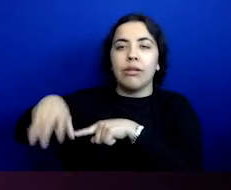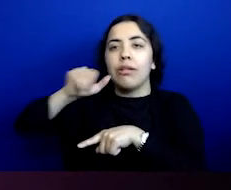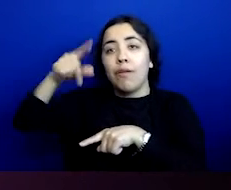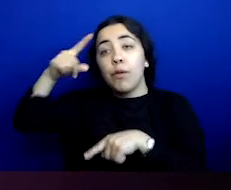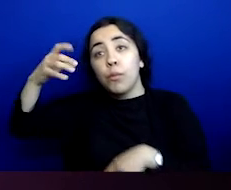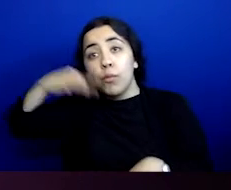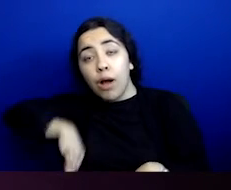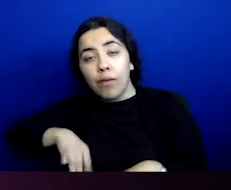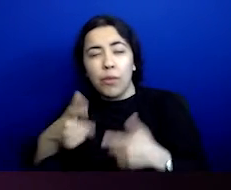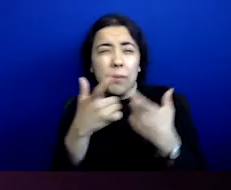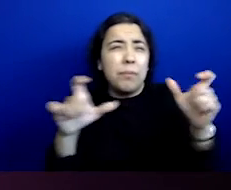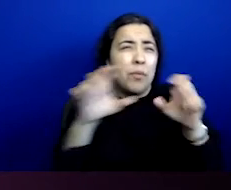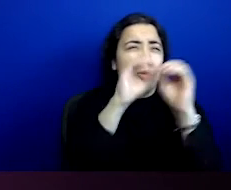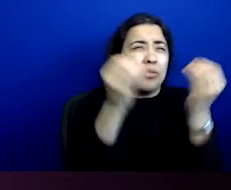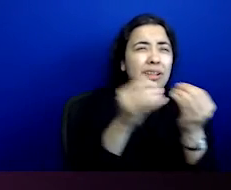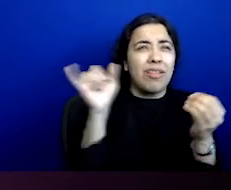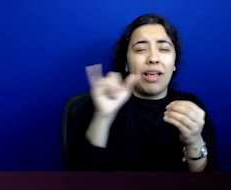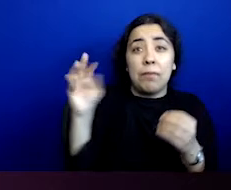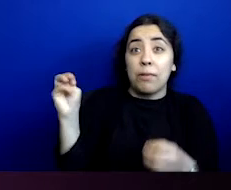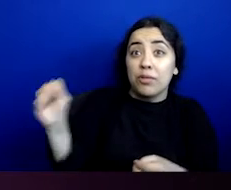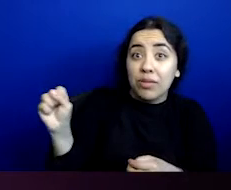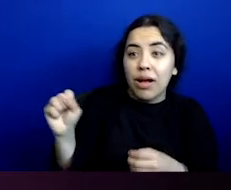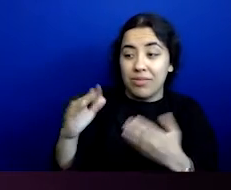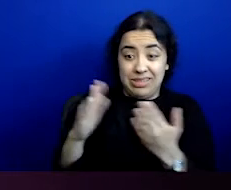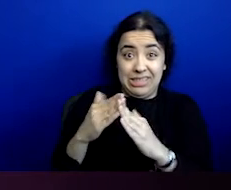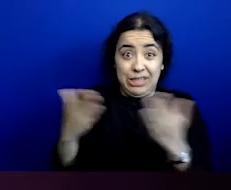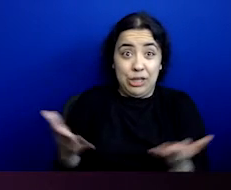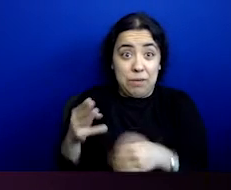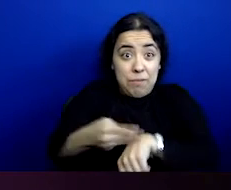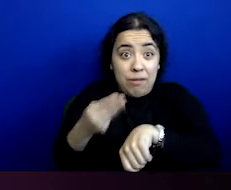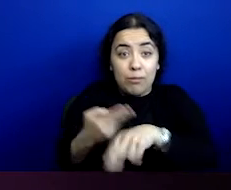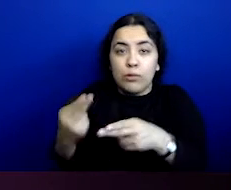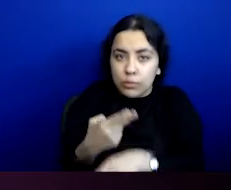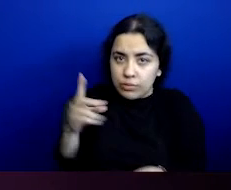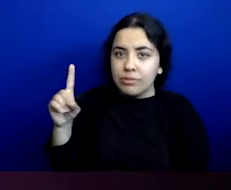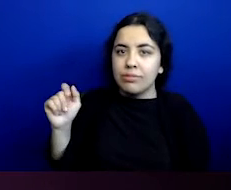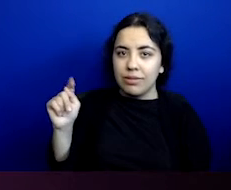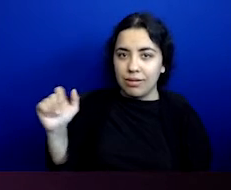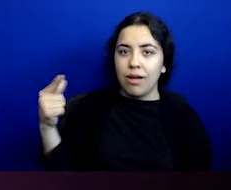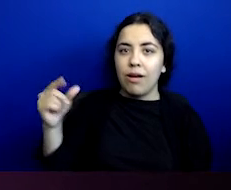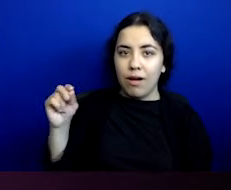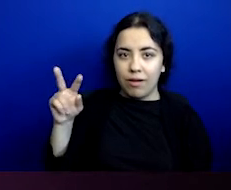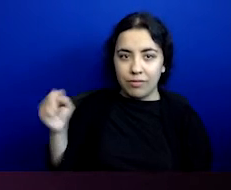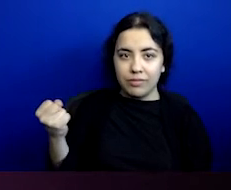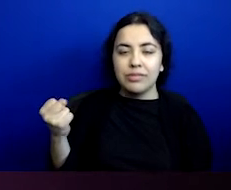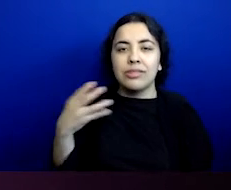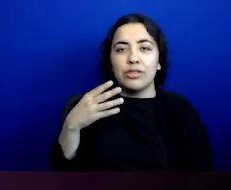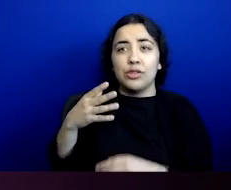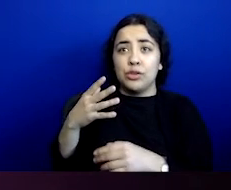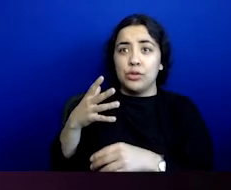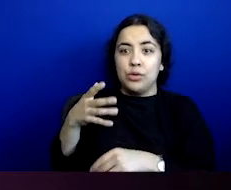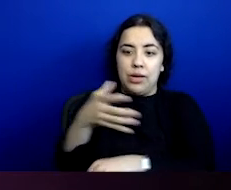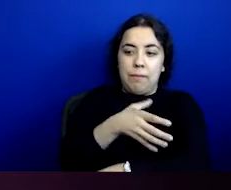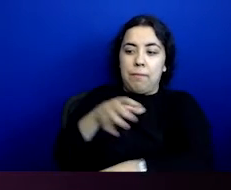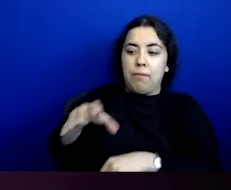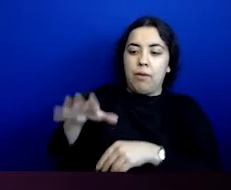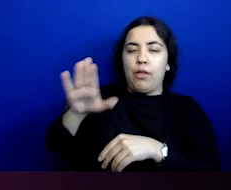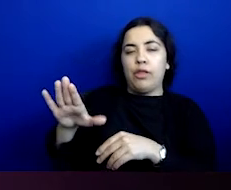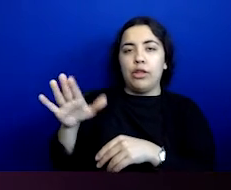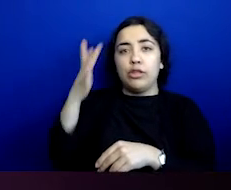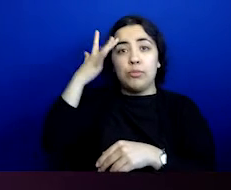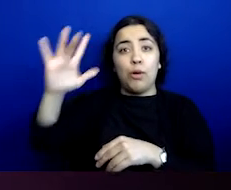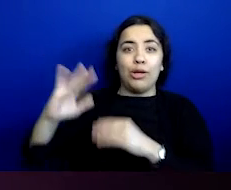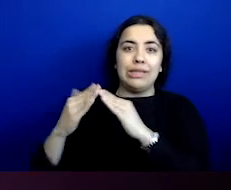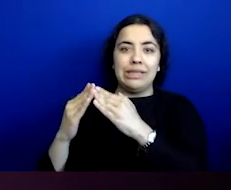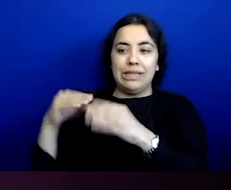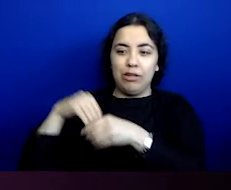big organizations like Microsoft to even the city of Miami, that are using Govs and the Govs API to power their entire smart city infrastructure. We